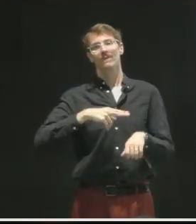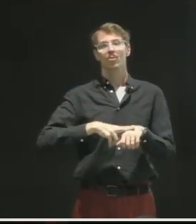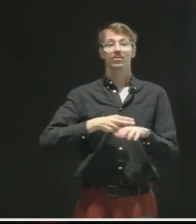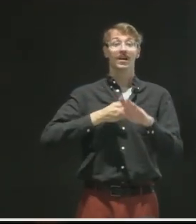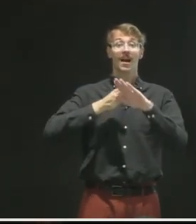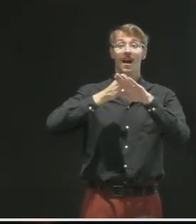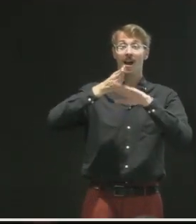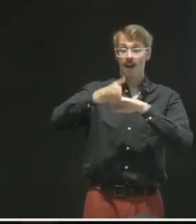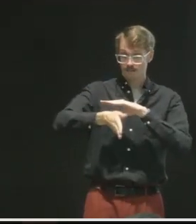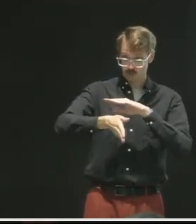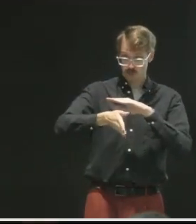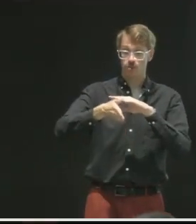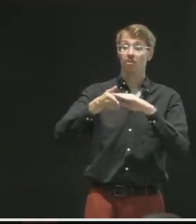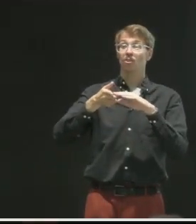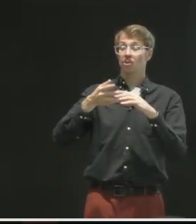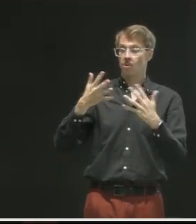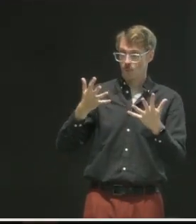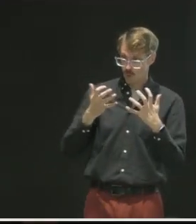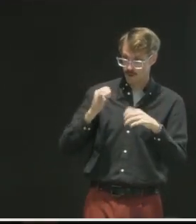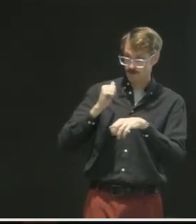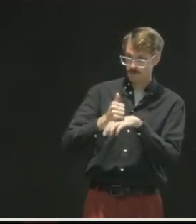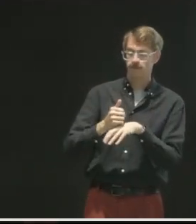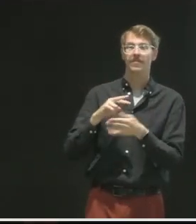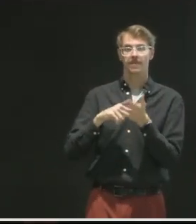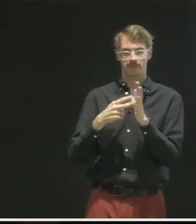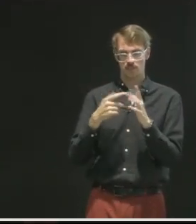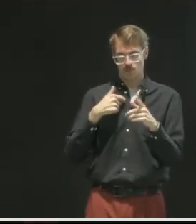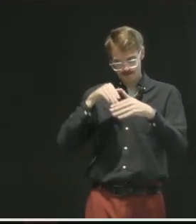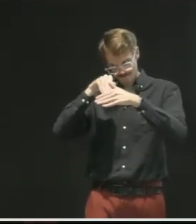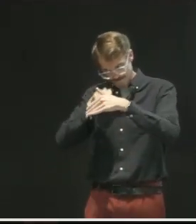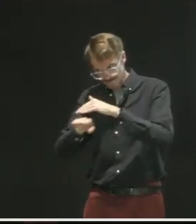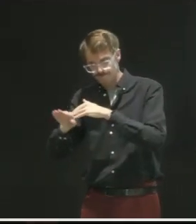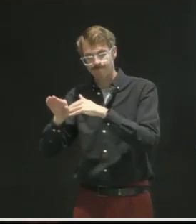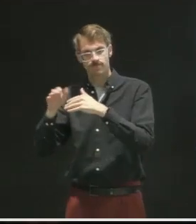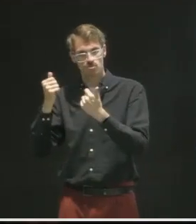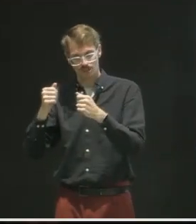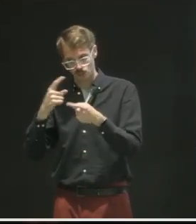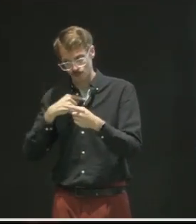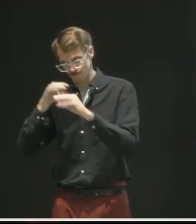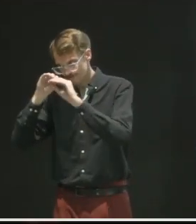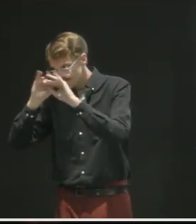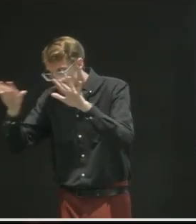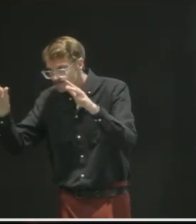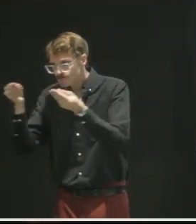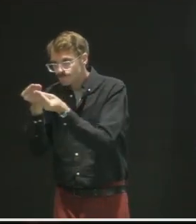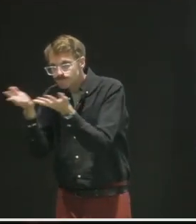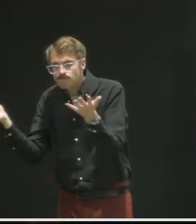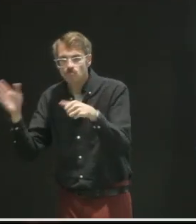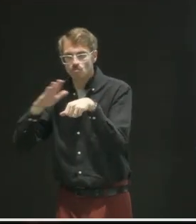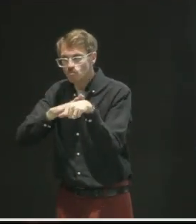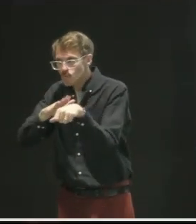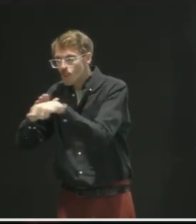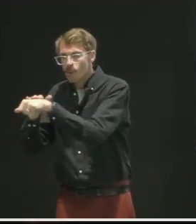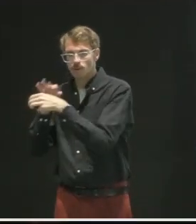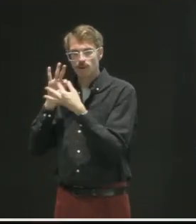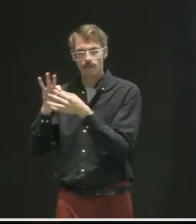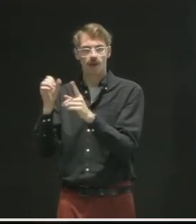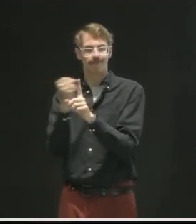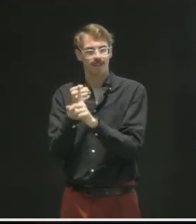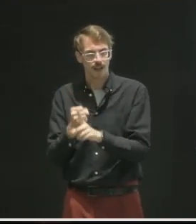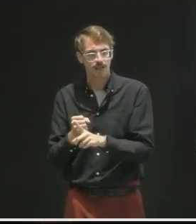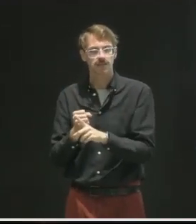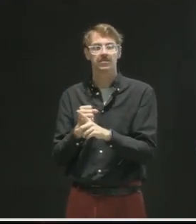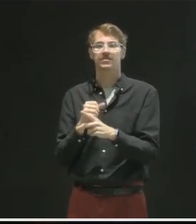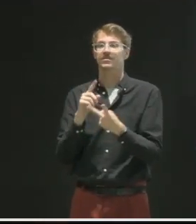we try to enhance the knowledge of the about the violence and how to strengthen